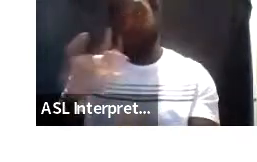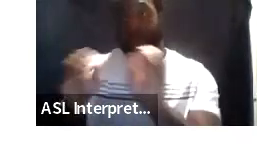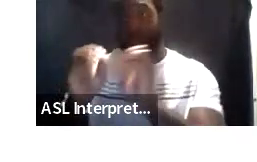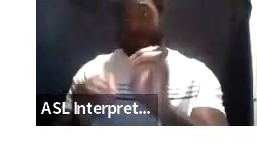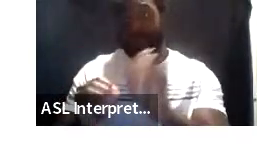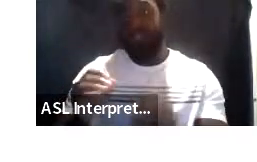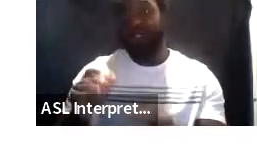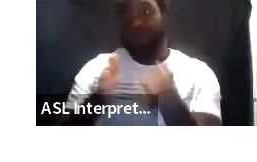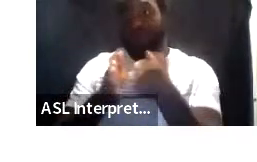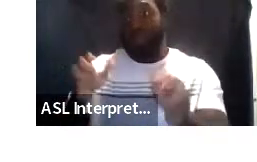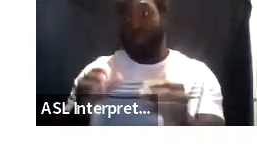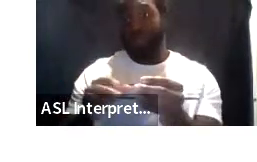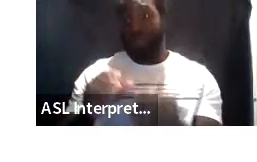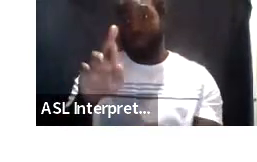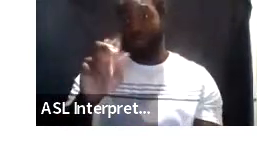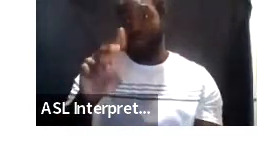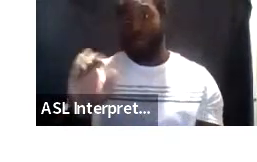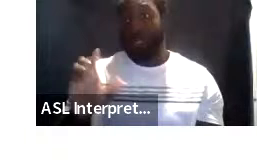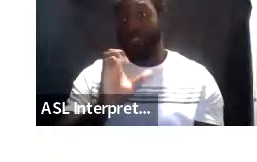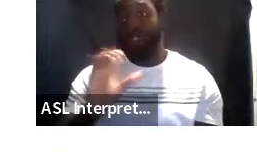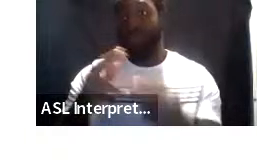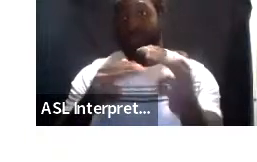wider range of building retrofits.